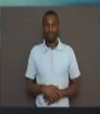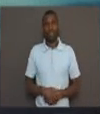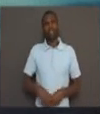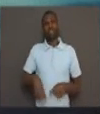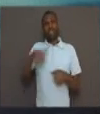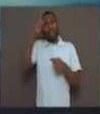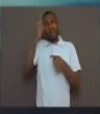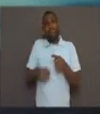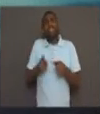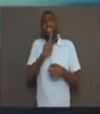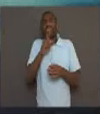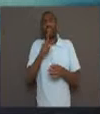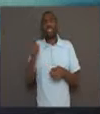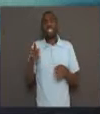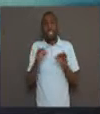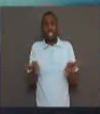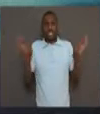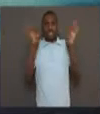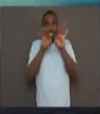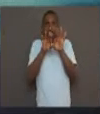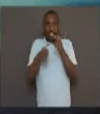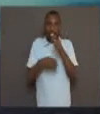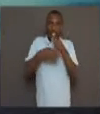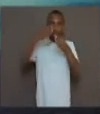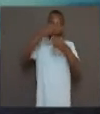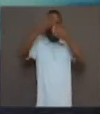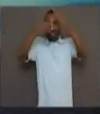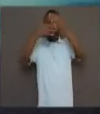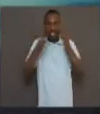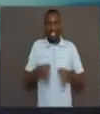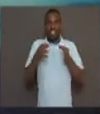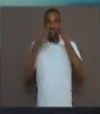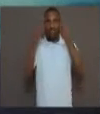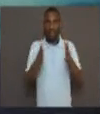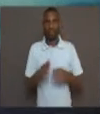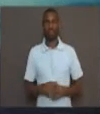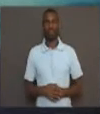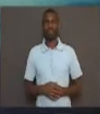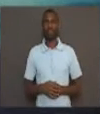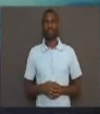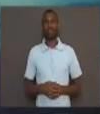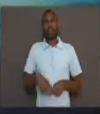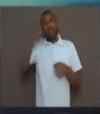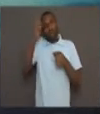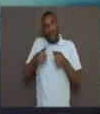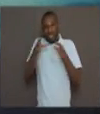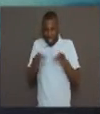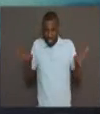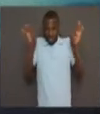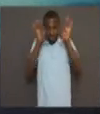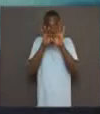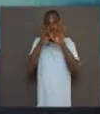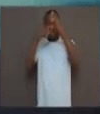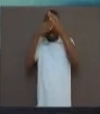What is the purpose of a step-up transformer? What is the purpose of